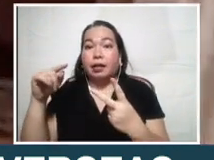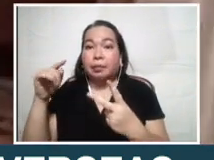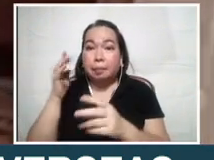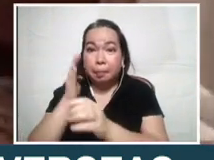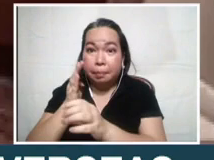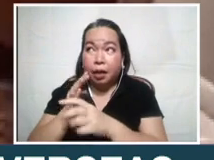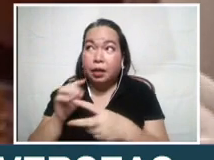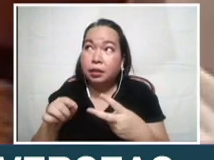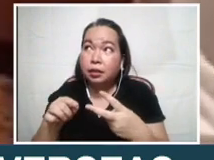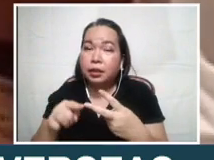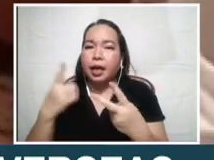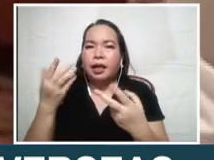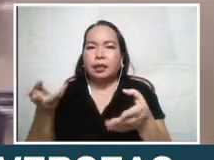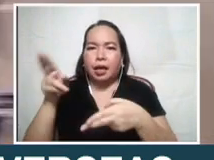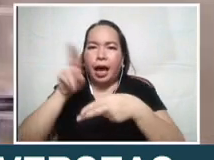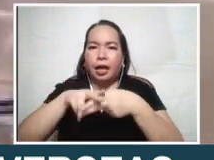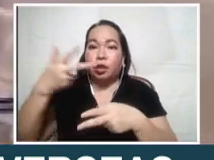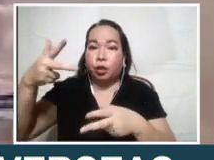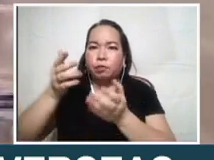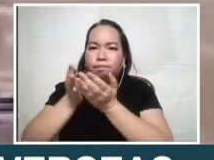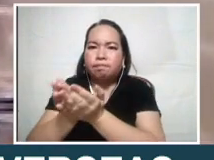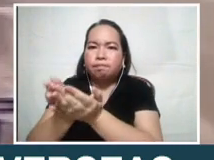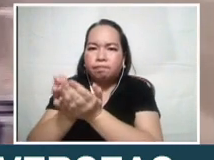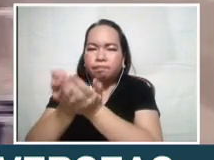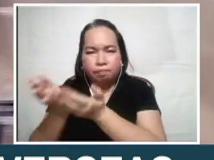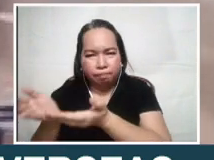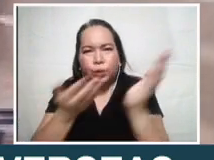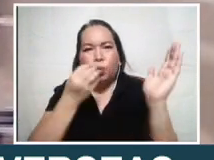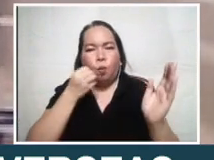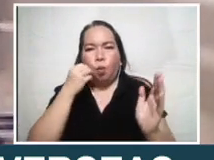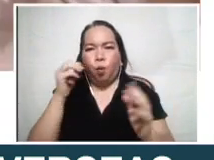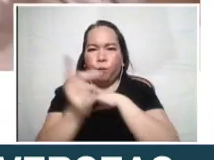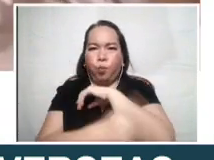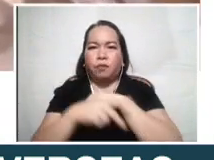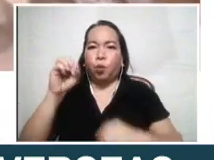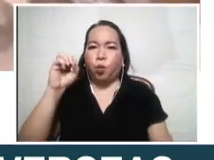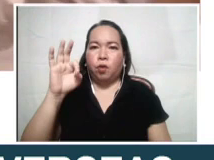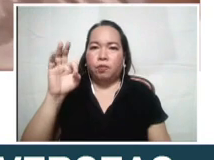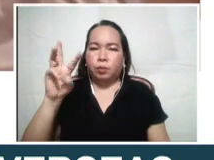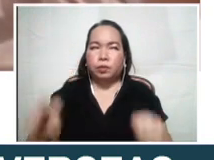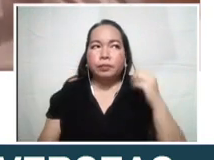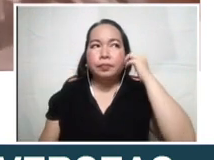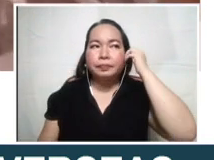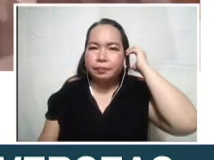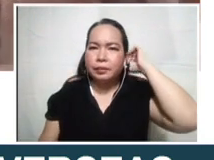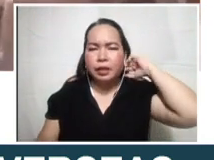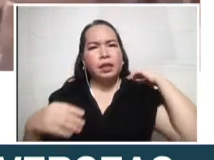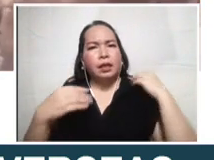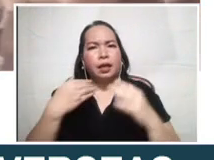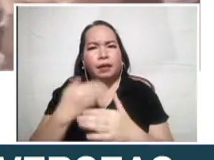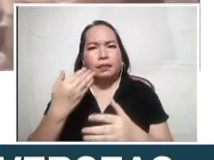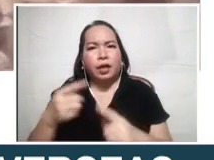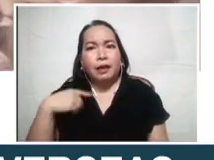sea transportation. Mm-hmm. Mm-hmm. All right. Sir, we are also expecting 62,000 more OFWs coming